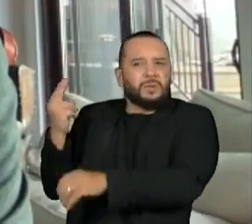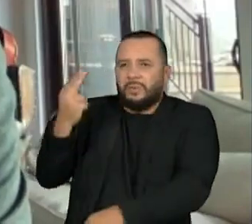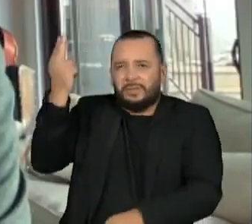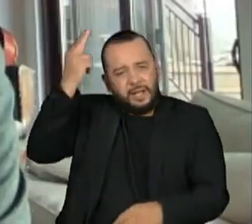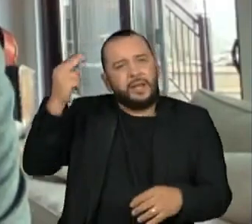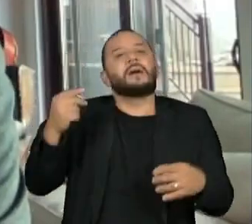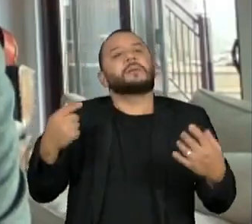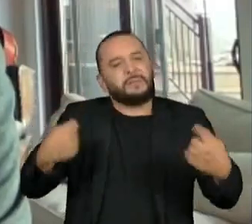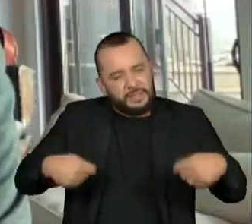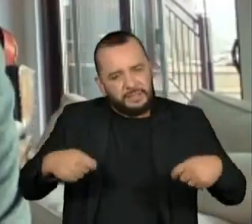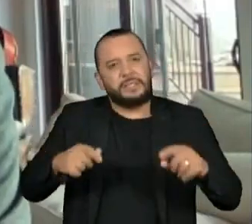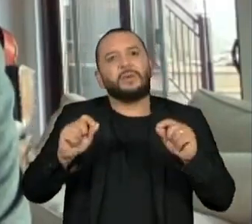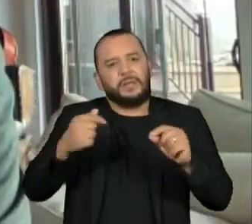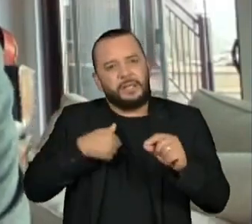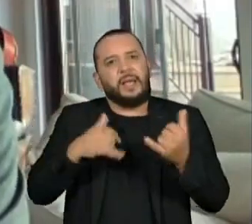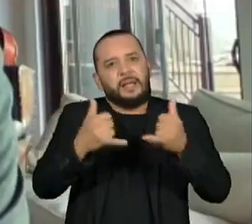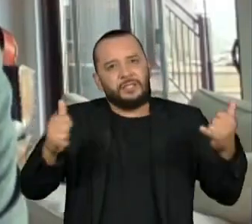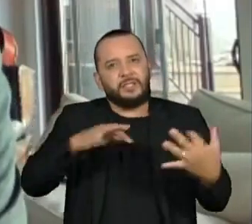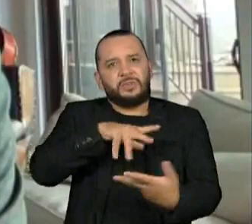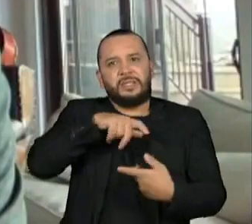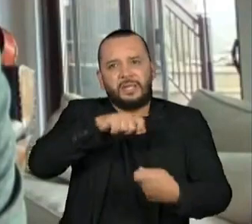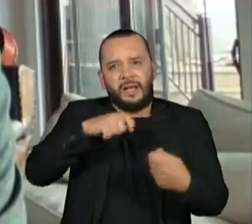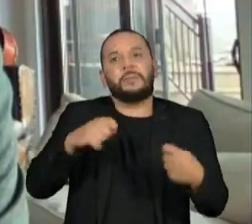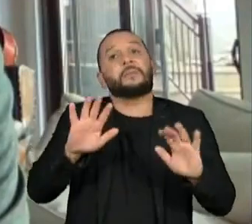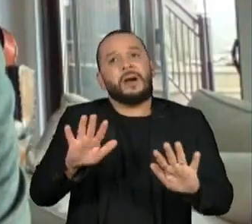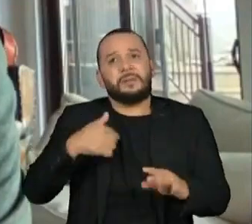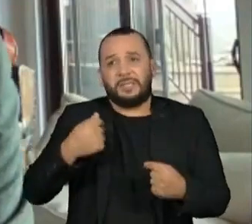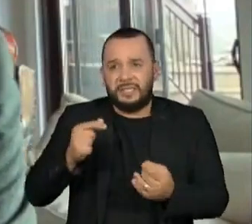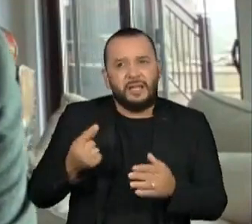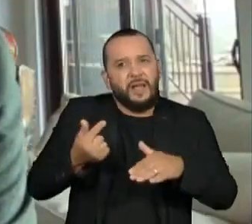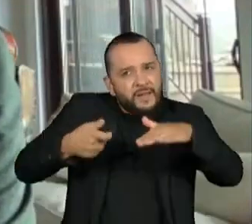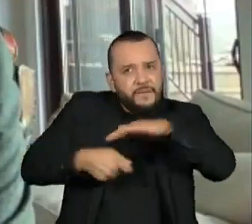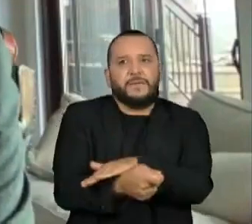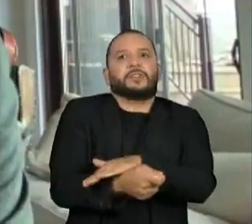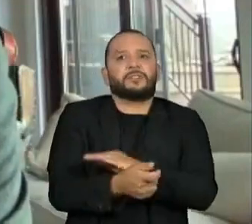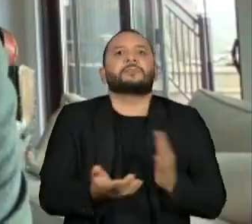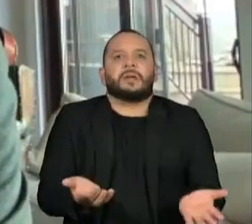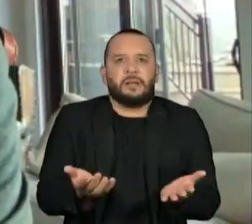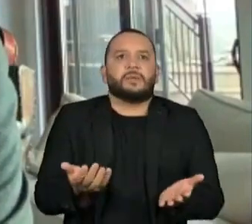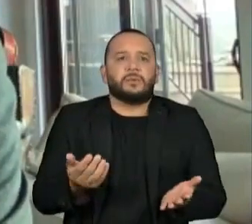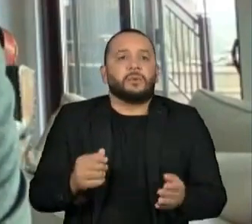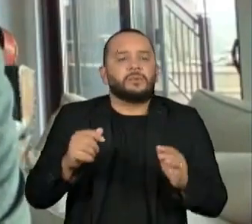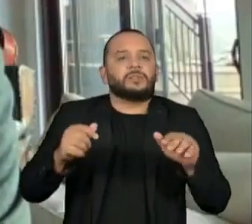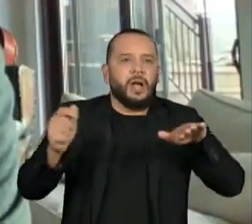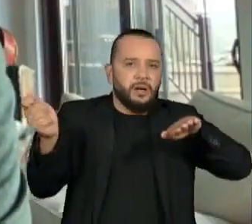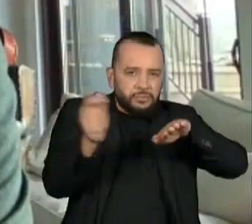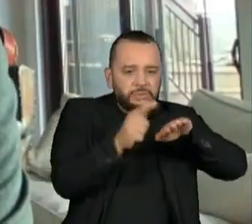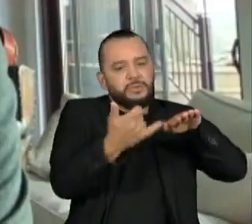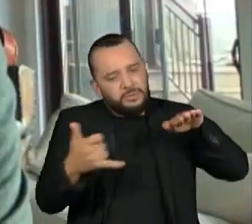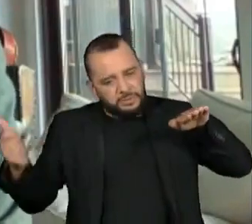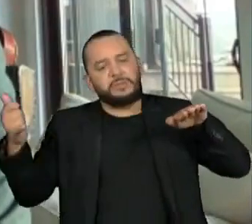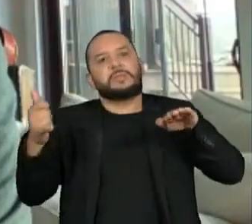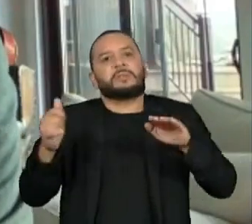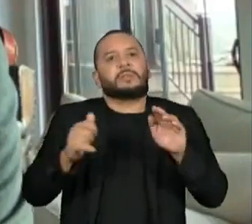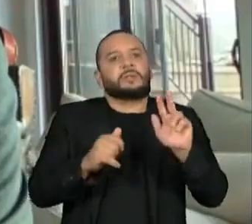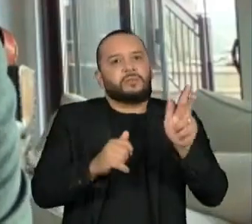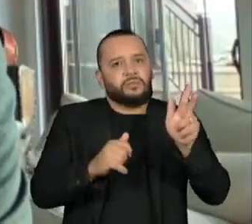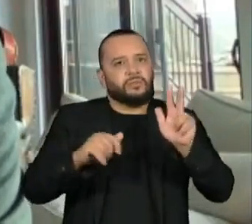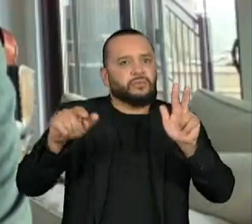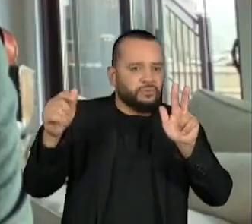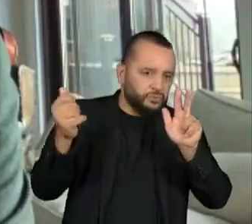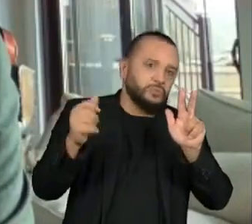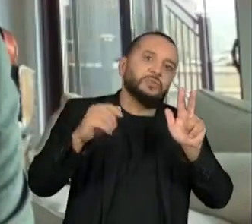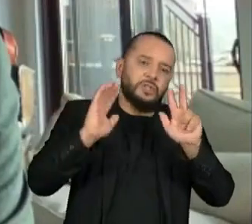needs, therefore, to be very large-scale investment, not only in solar and wind, but